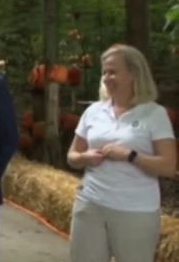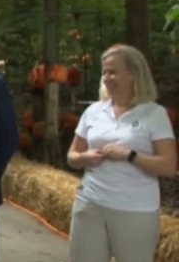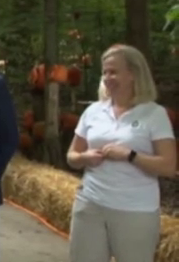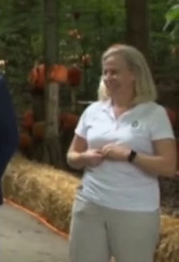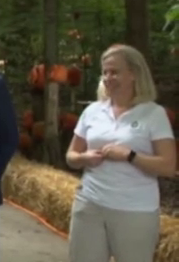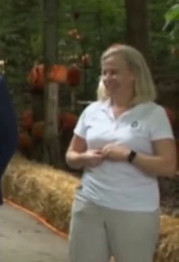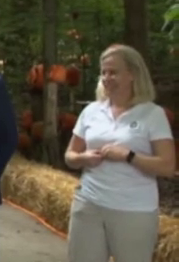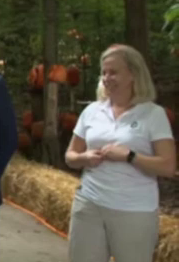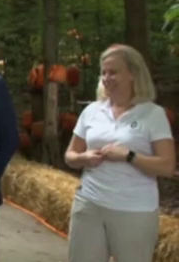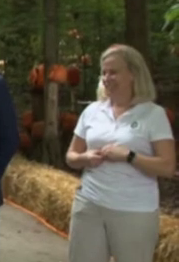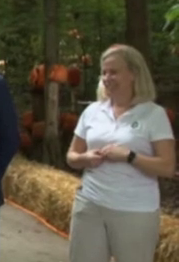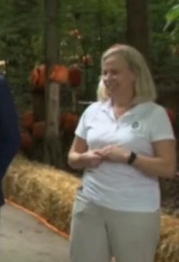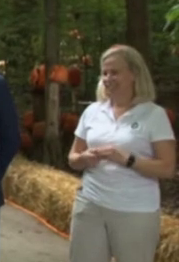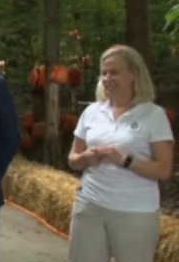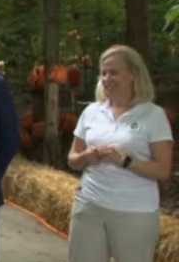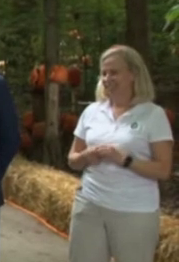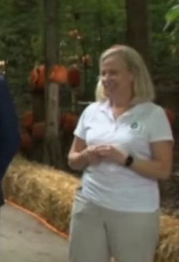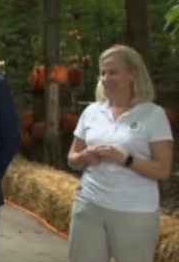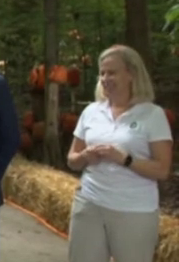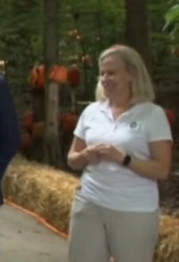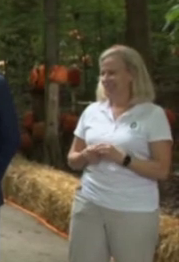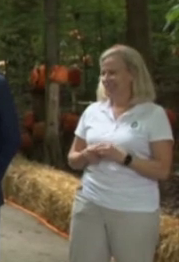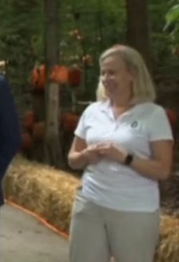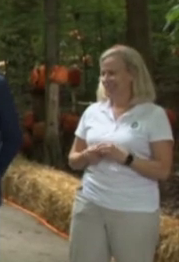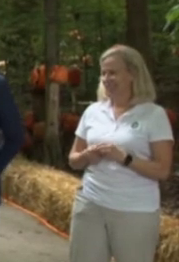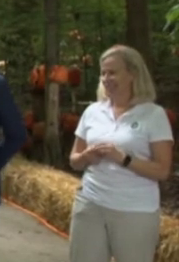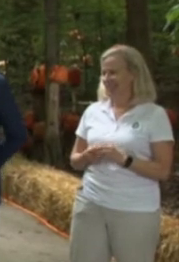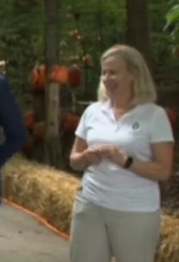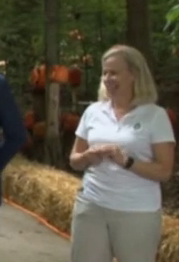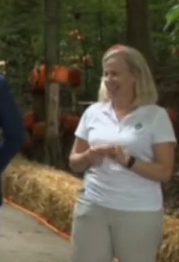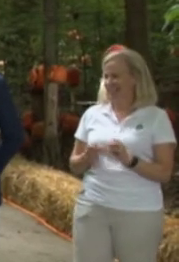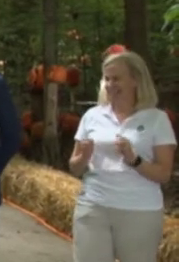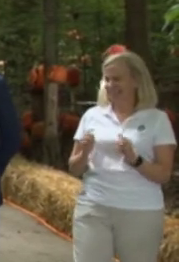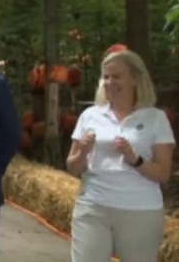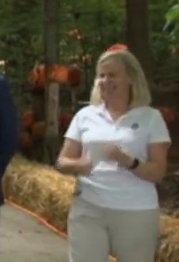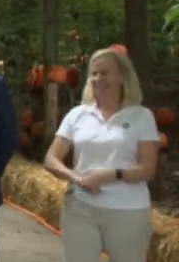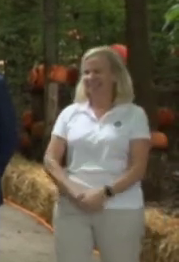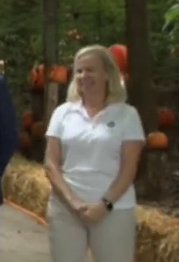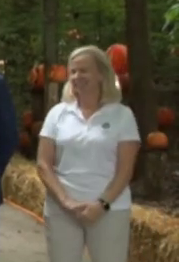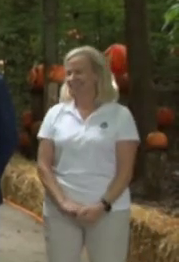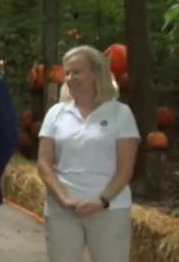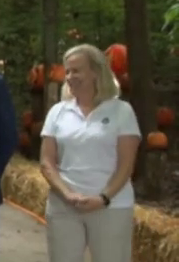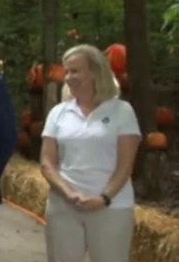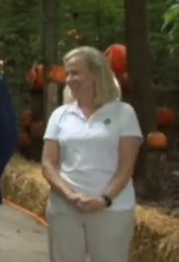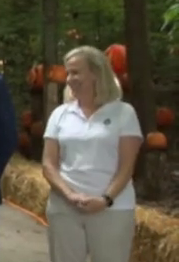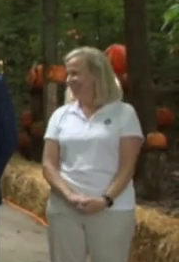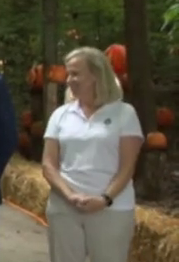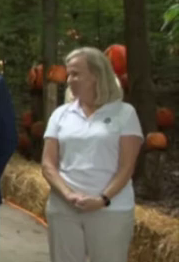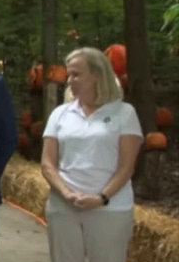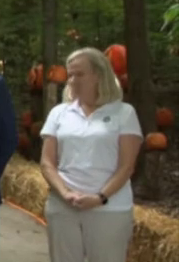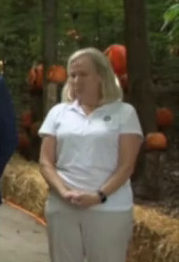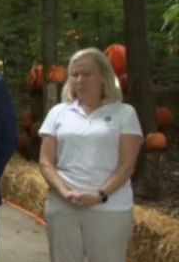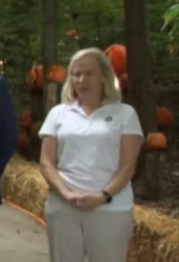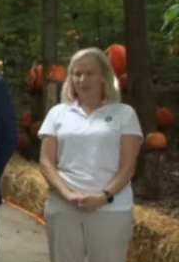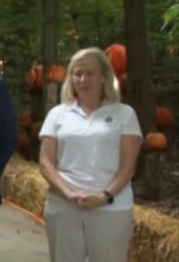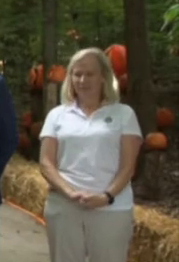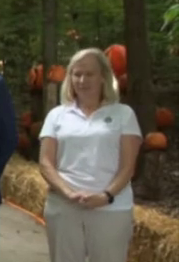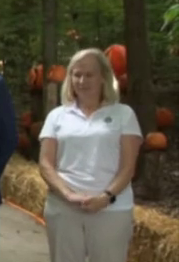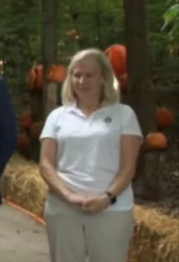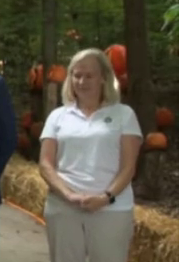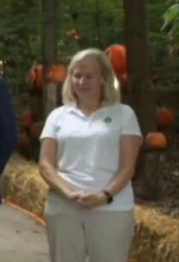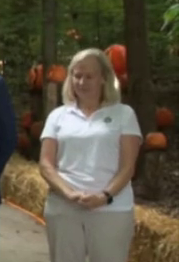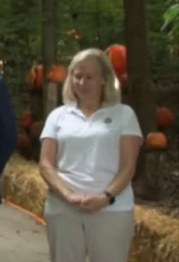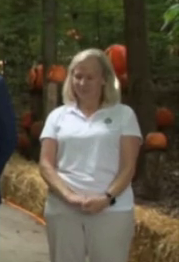As the working man, we got to give a little love to the working man, because Travis really couldn't do all this alone. Remember the takes a